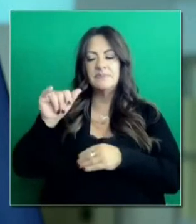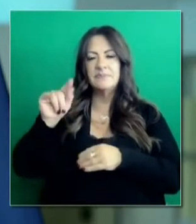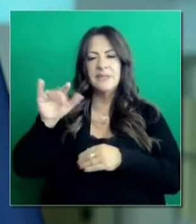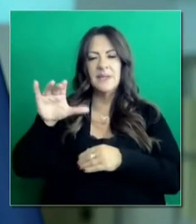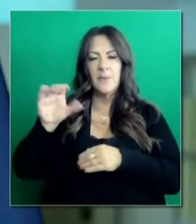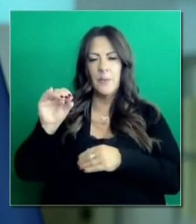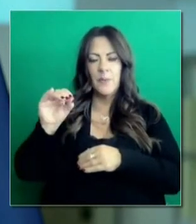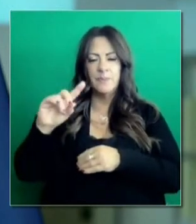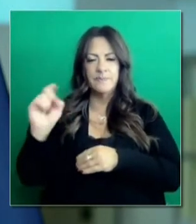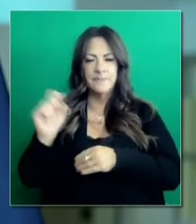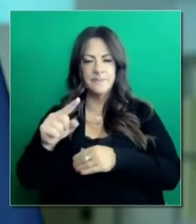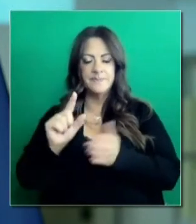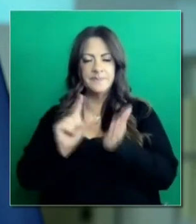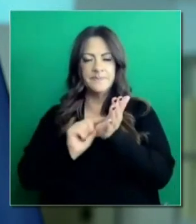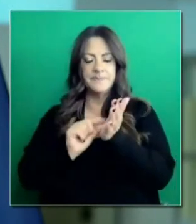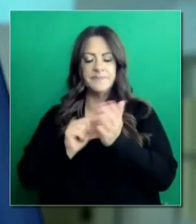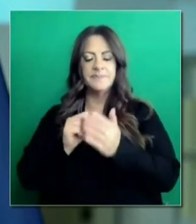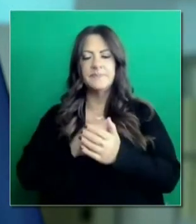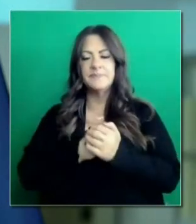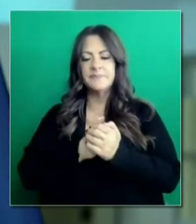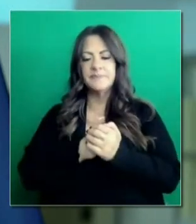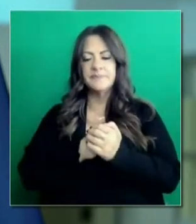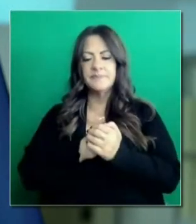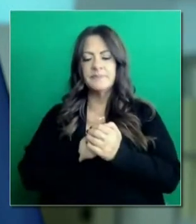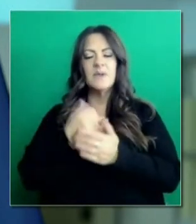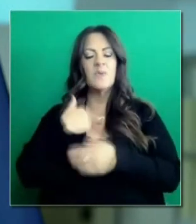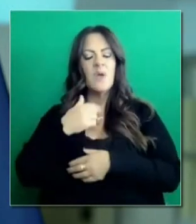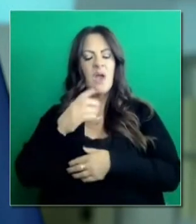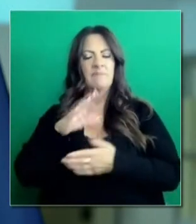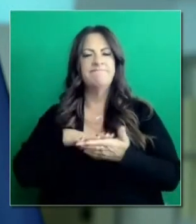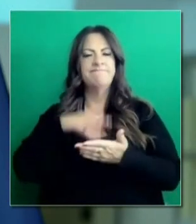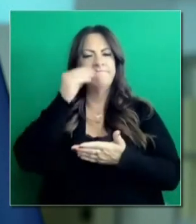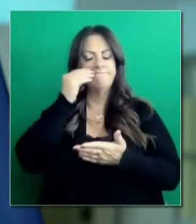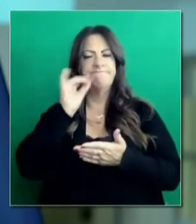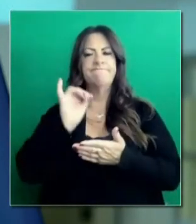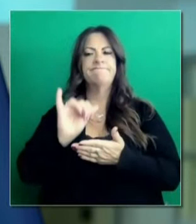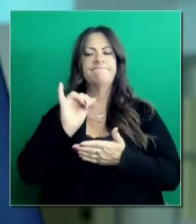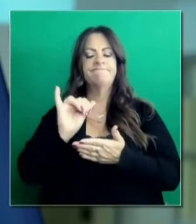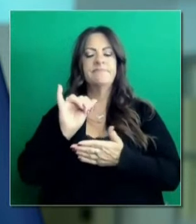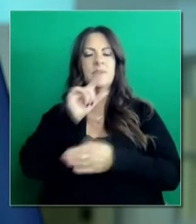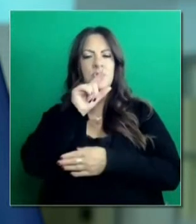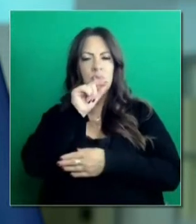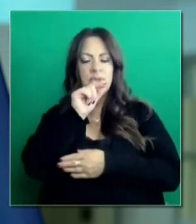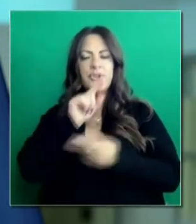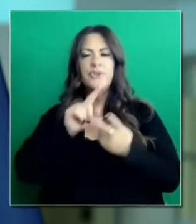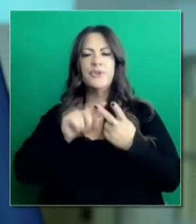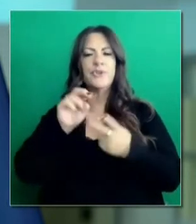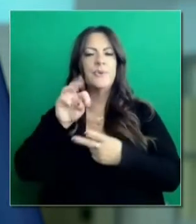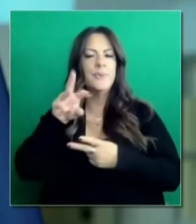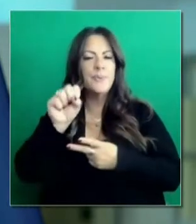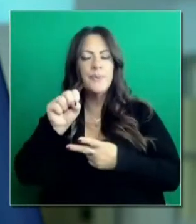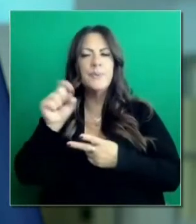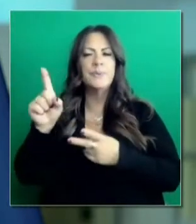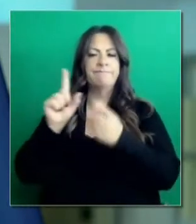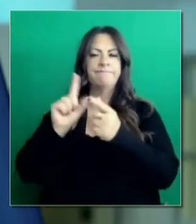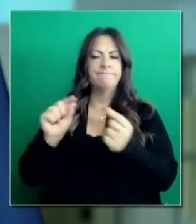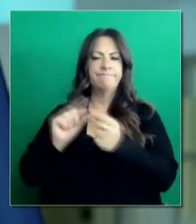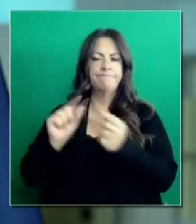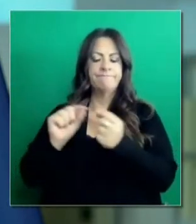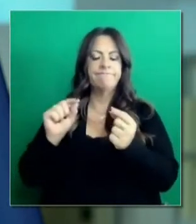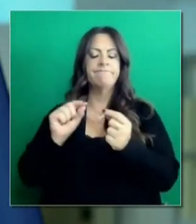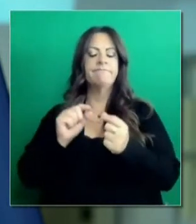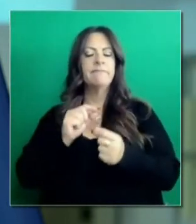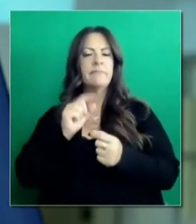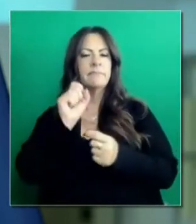officials who learned about this either on Twitter or by reading our news reports. I'm curious to know why the communication to